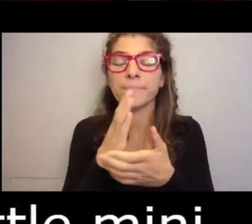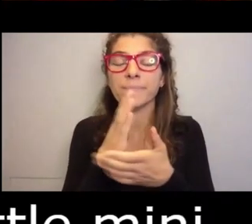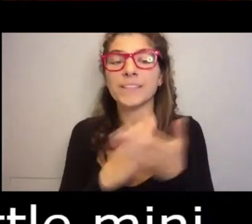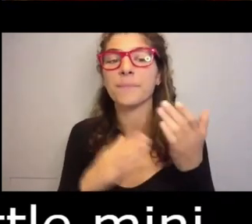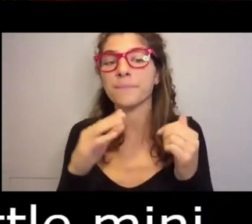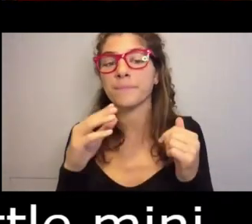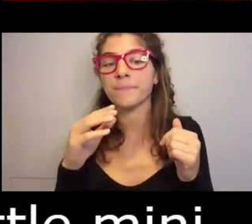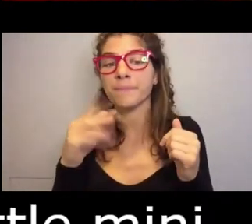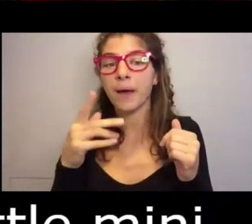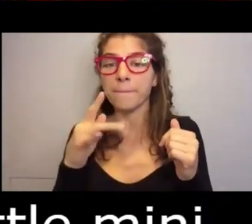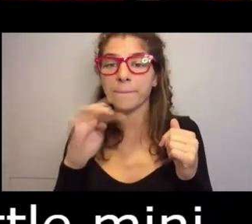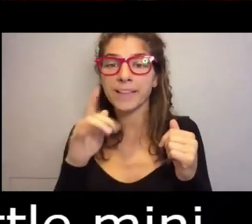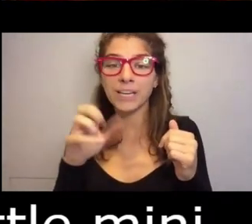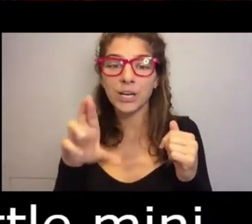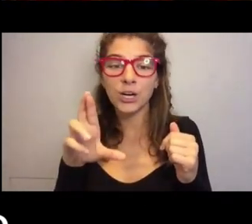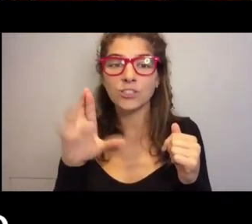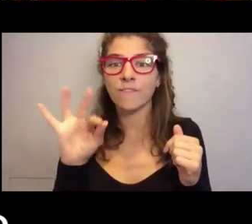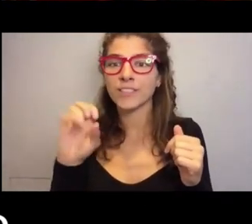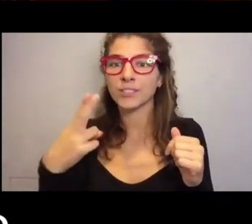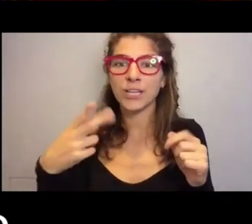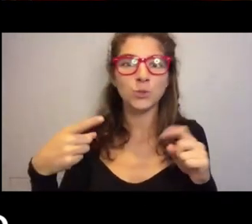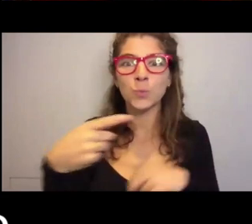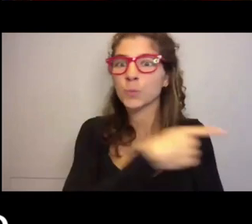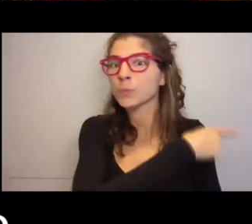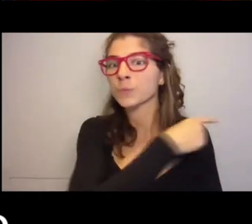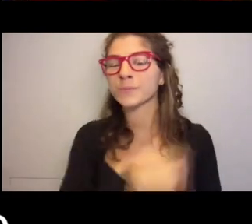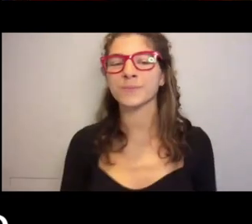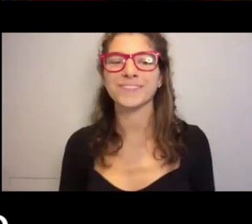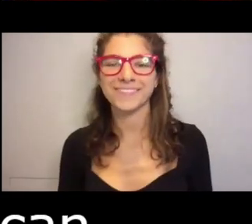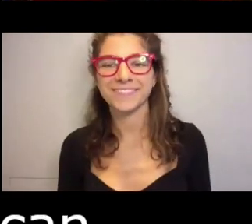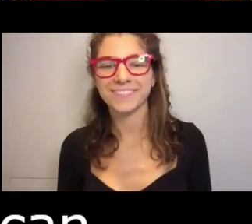cleaners. The fish can zoom right across that zip line.